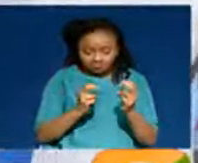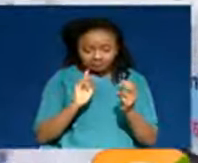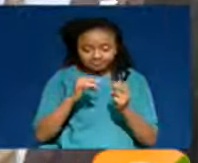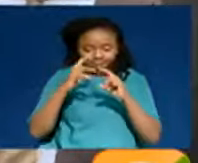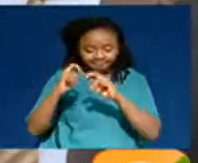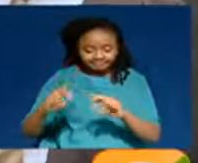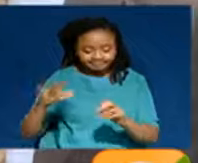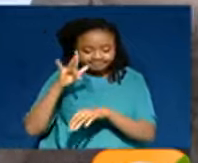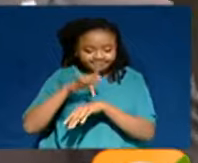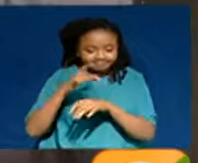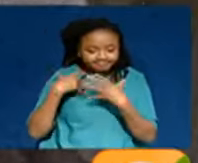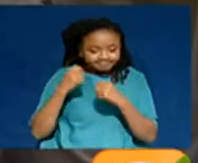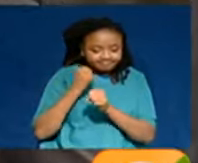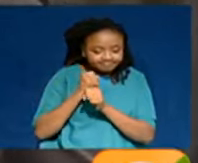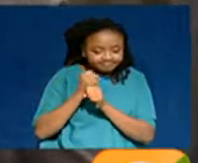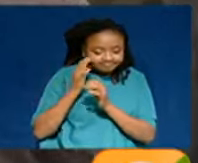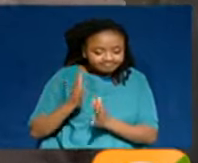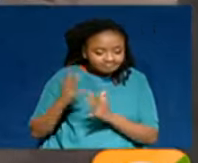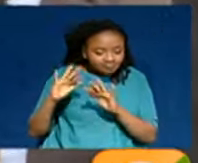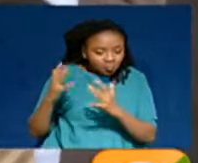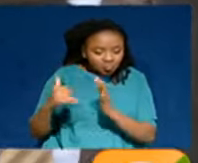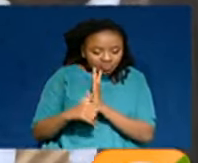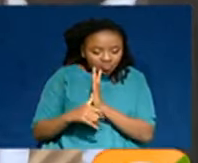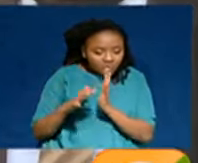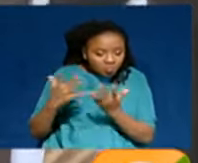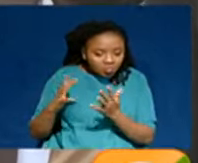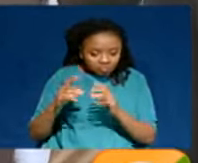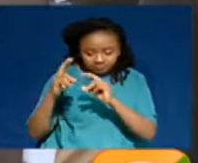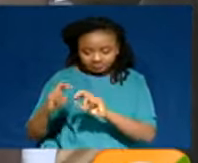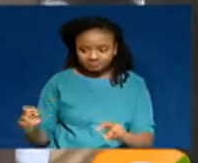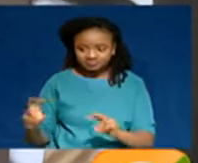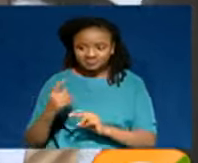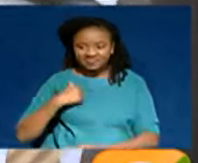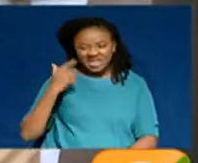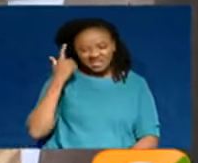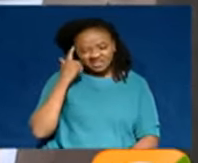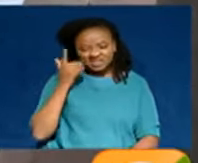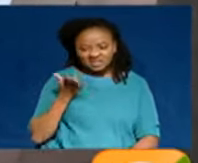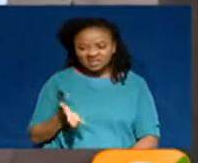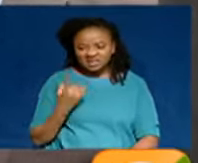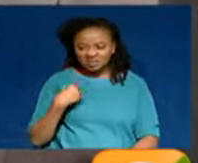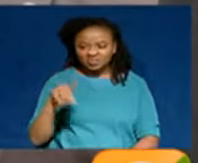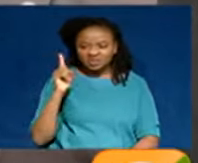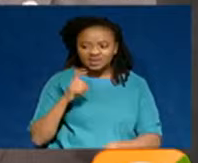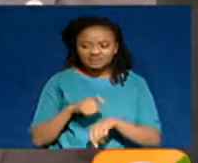health sector. I think it's high time that they have a clear task force to look into this